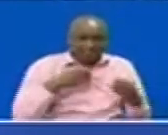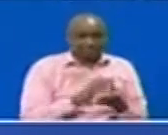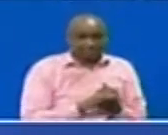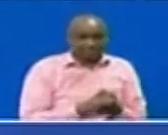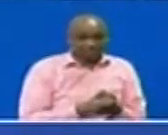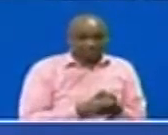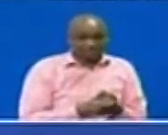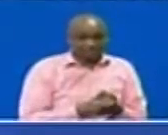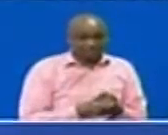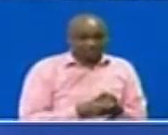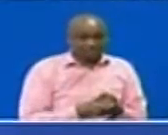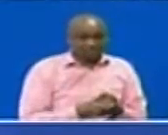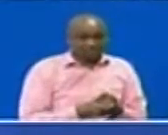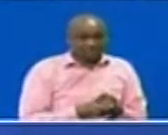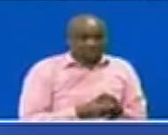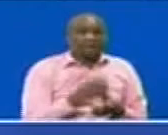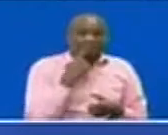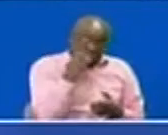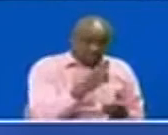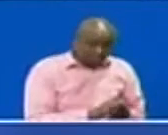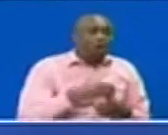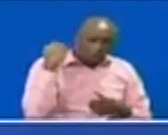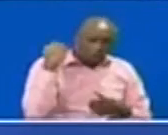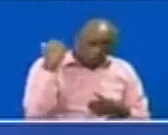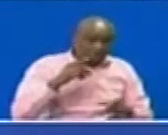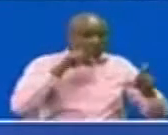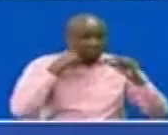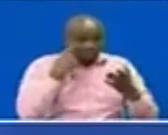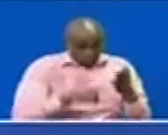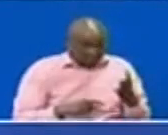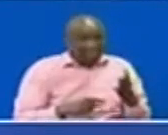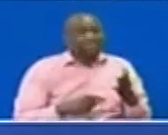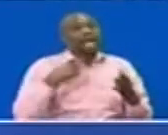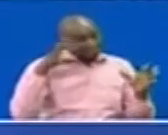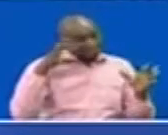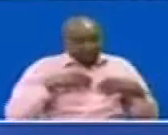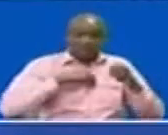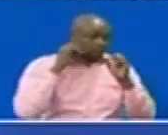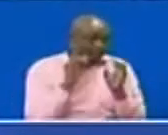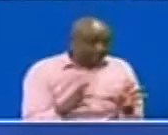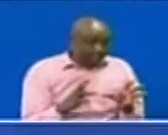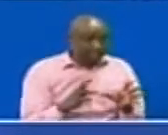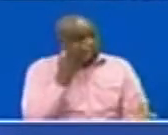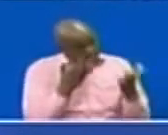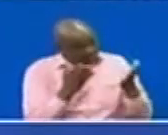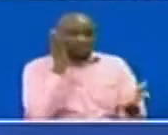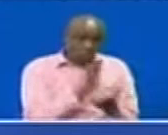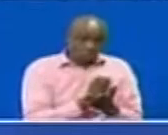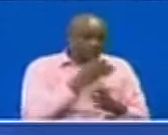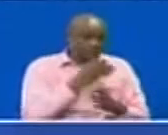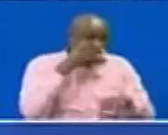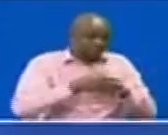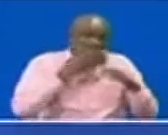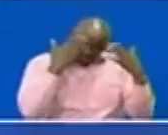mean, that is what we are... No, listen, I'm saying we have always been told there's zero tolerance to corruption. Uh-huh. Whether it is true